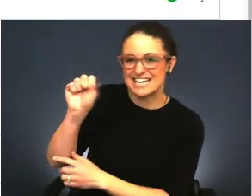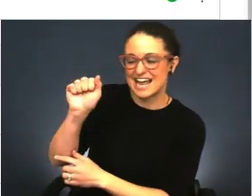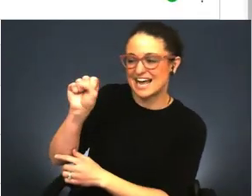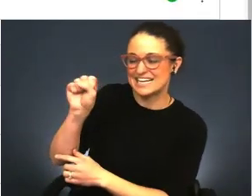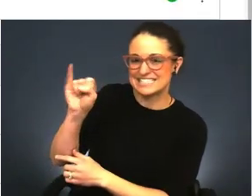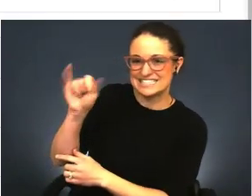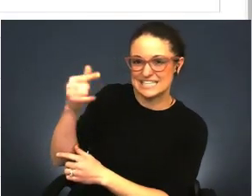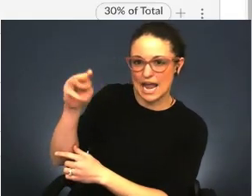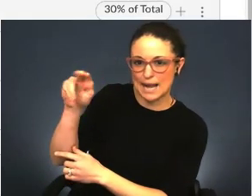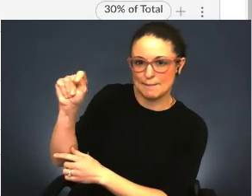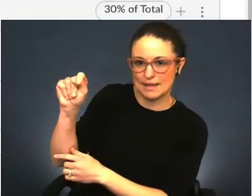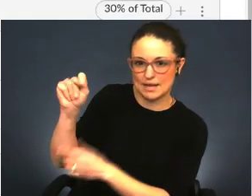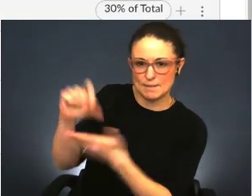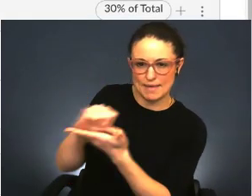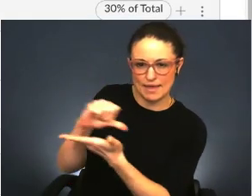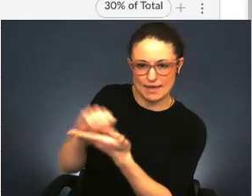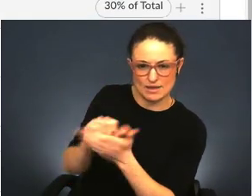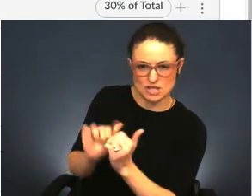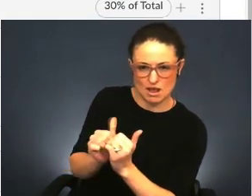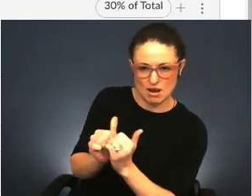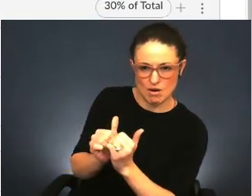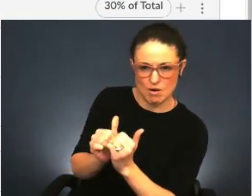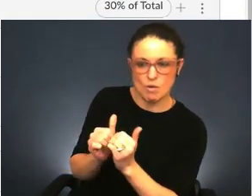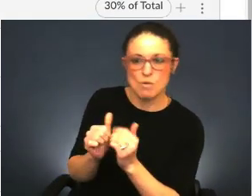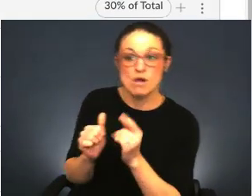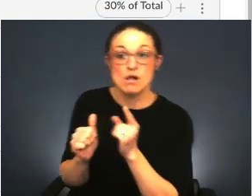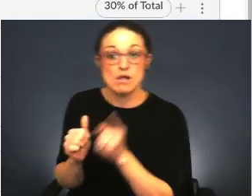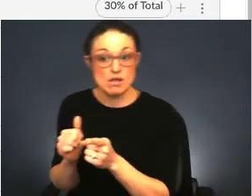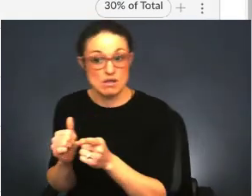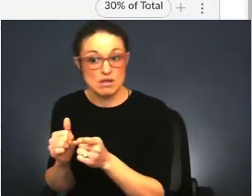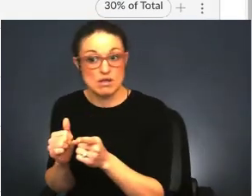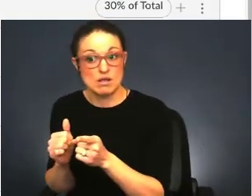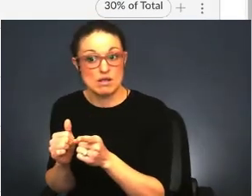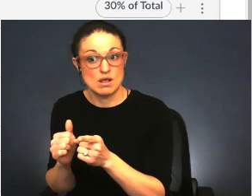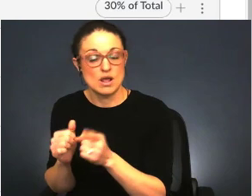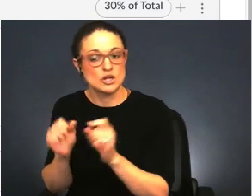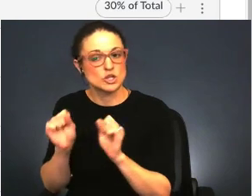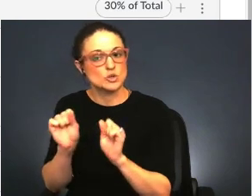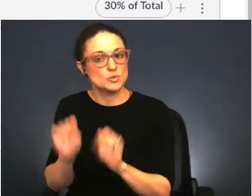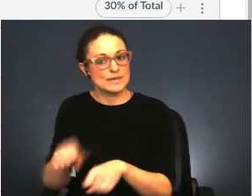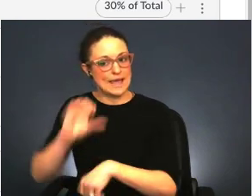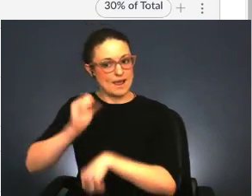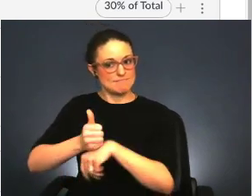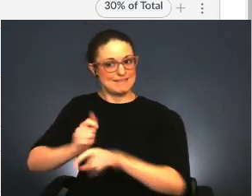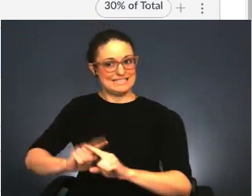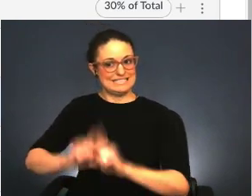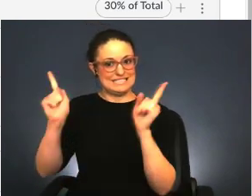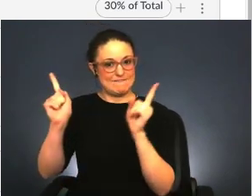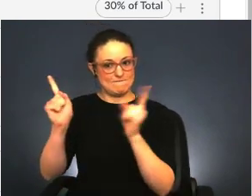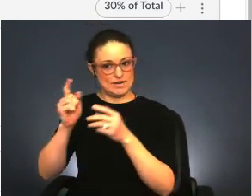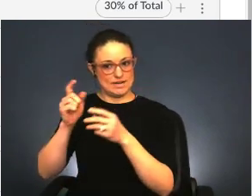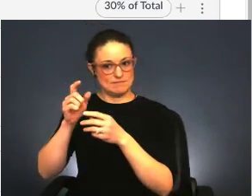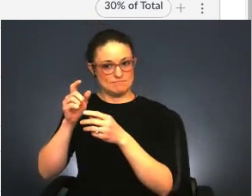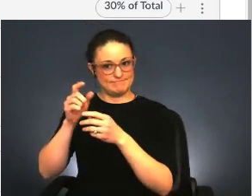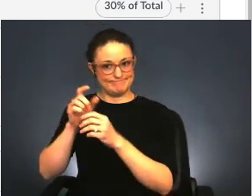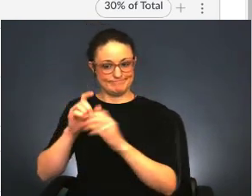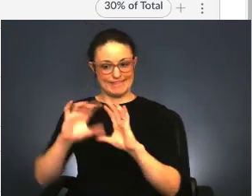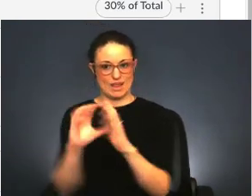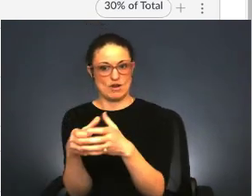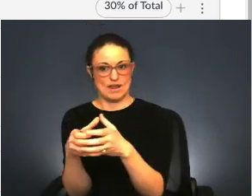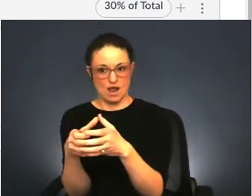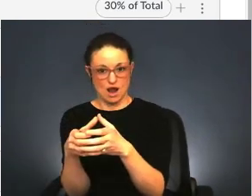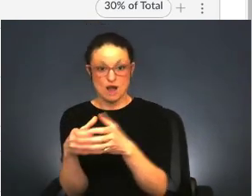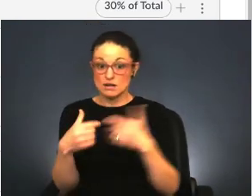that we can? So you may want to create a different area for it. I weighted this as homework, exams, and